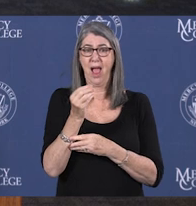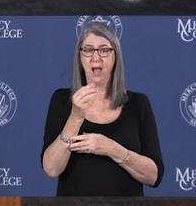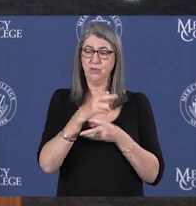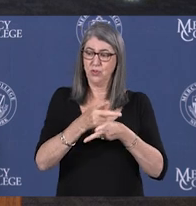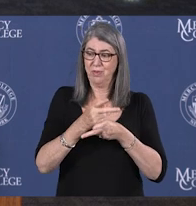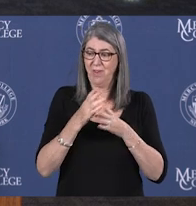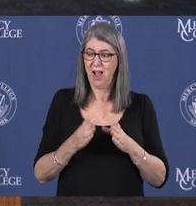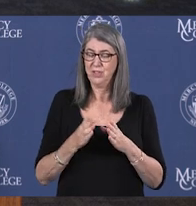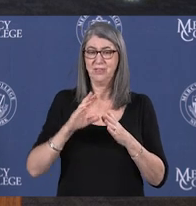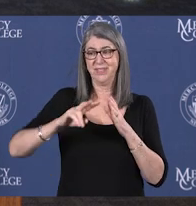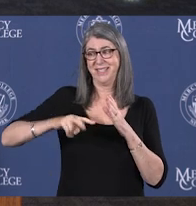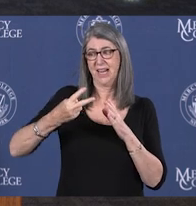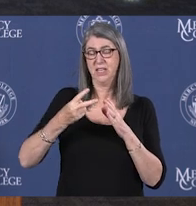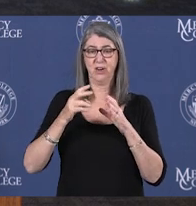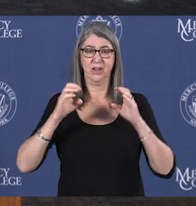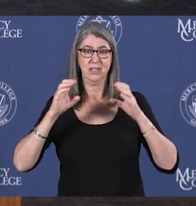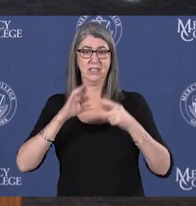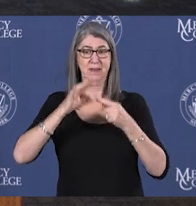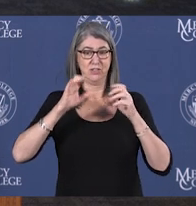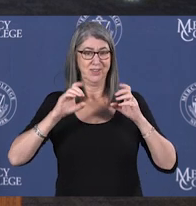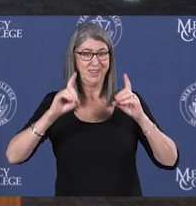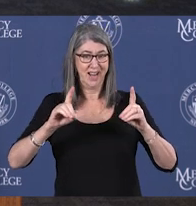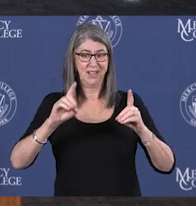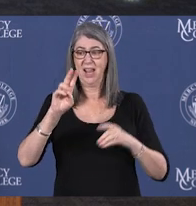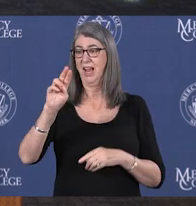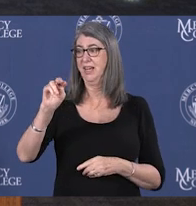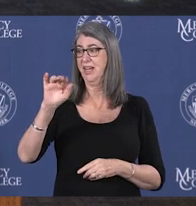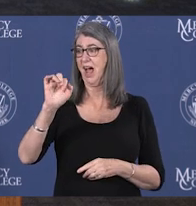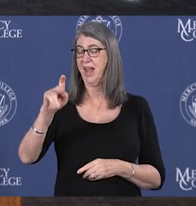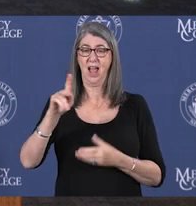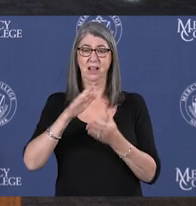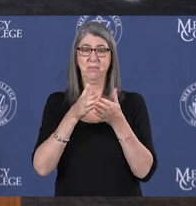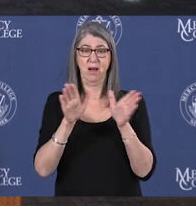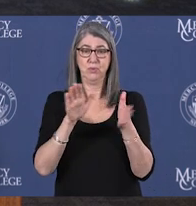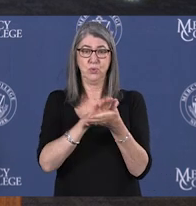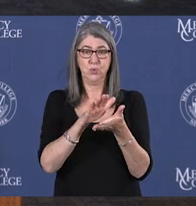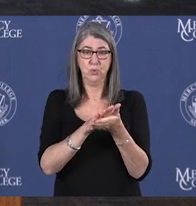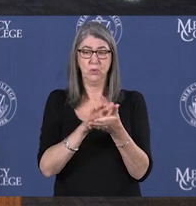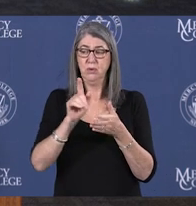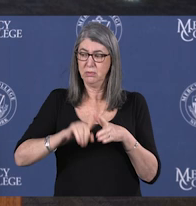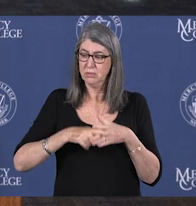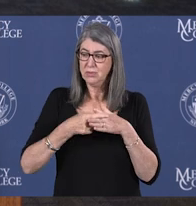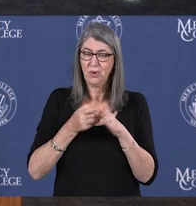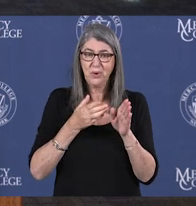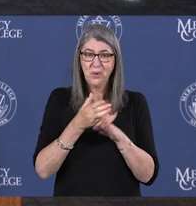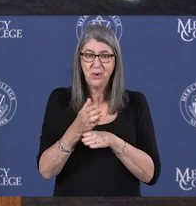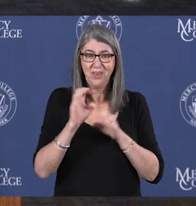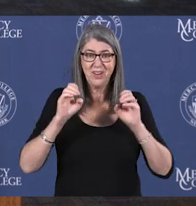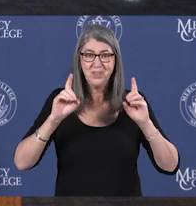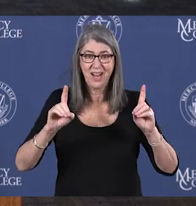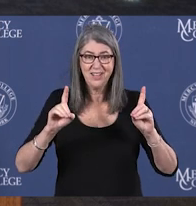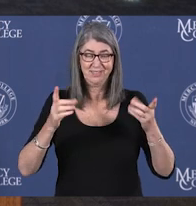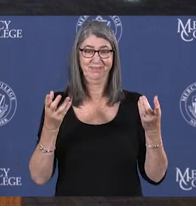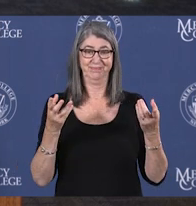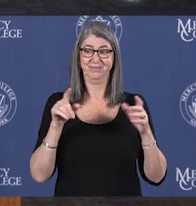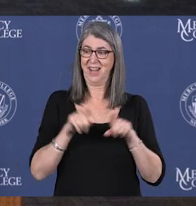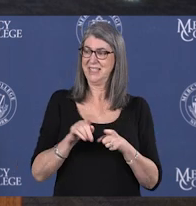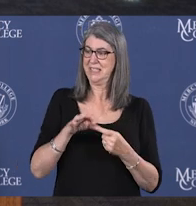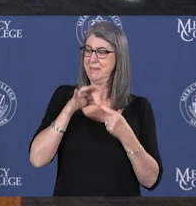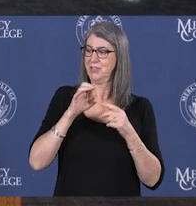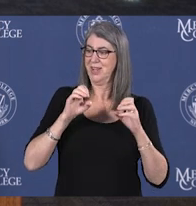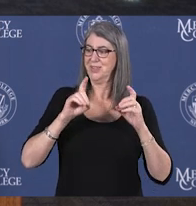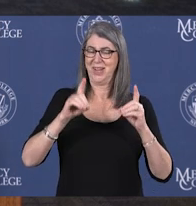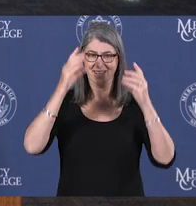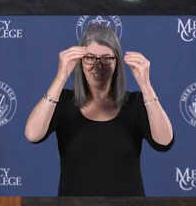well as Supervisor of Secondary Special Education at Nyack Public Schools. You began your career in education as